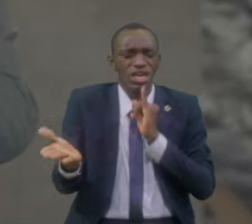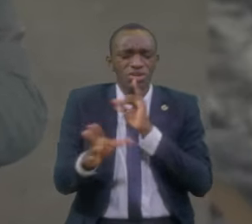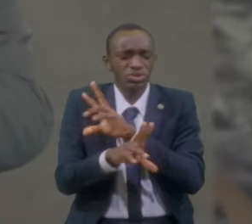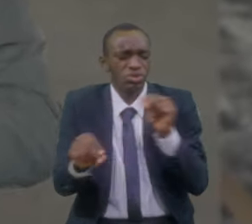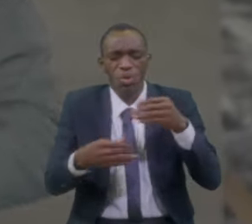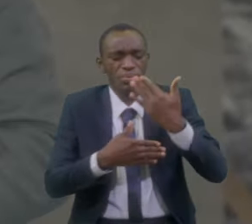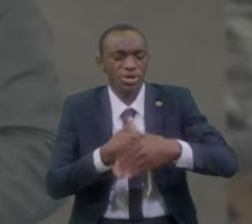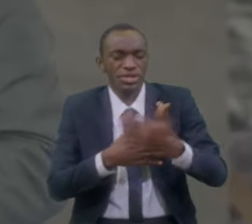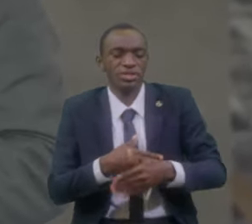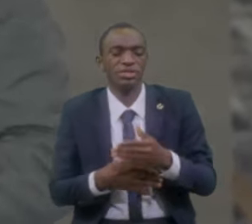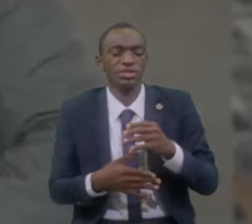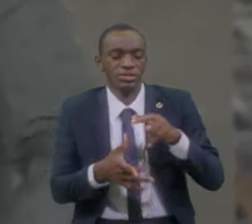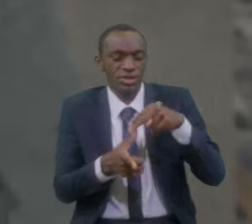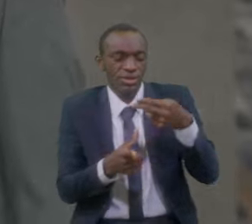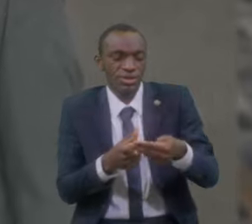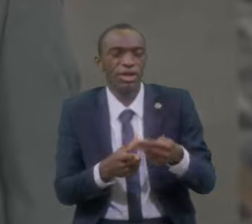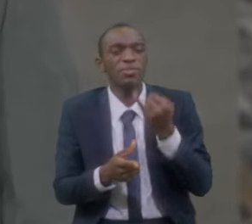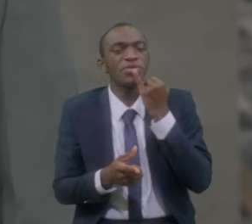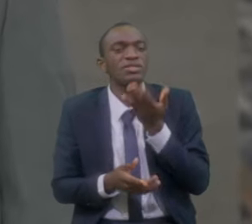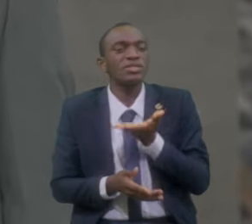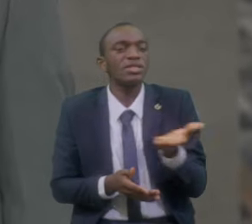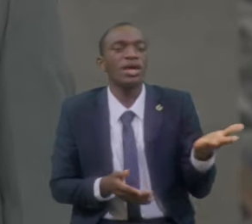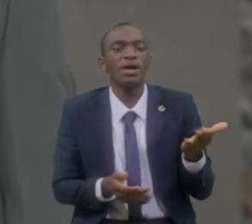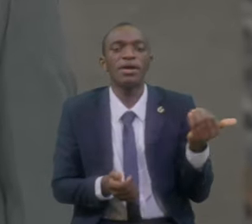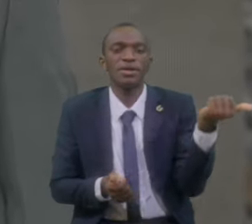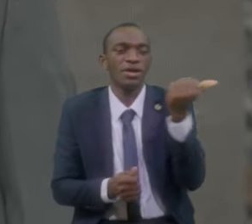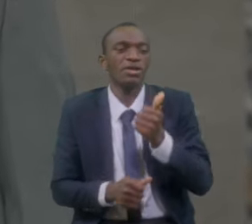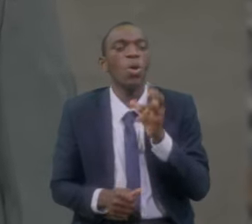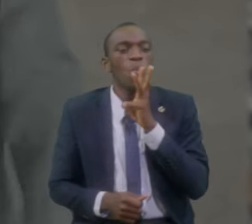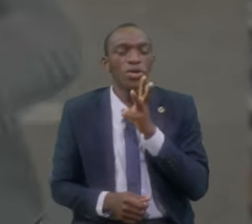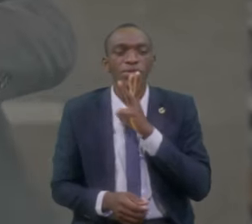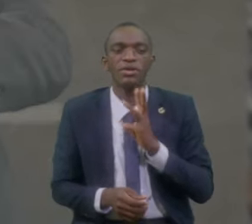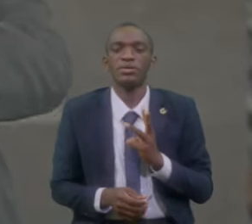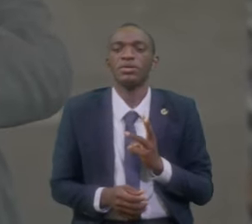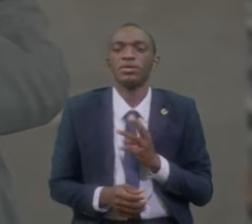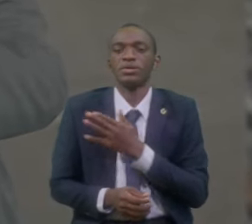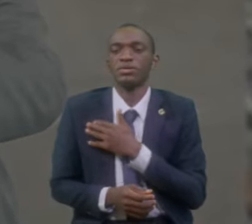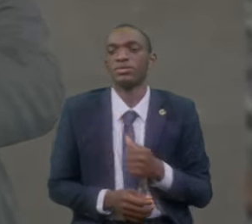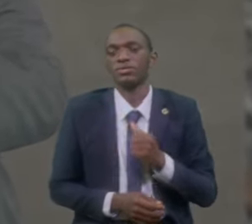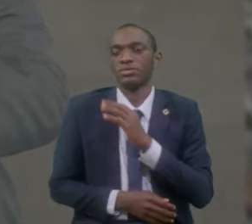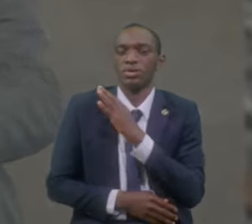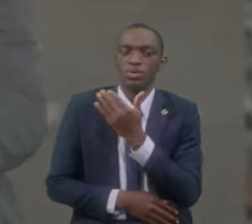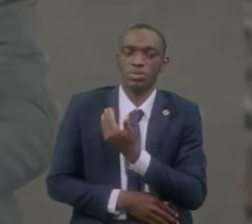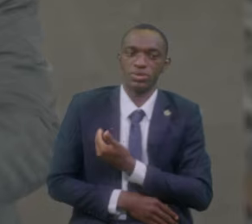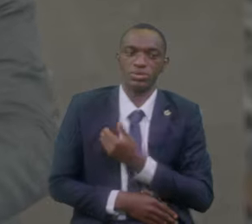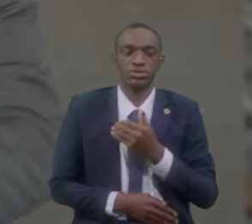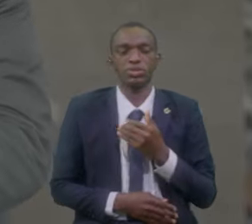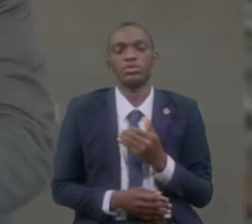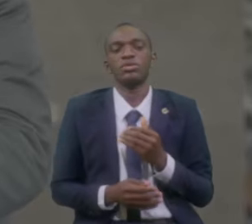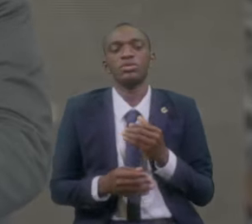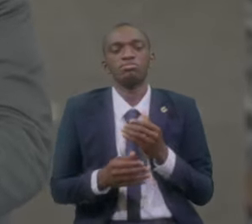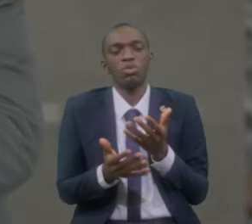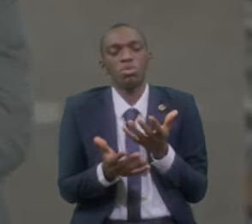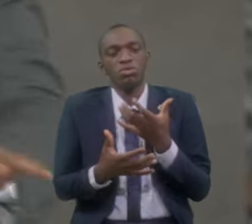neither is there any water, and our soul